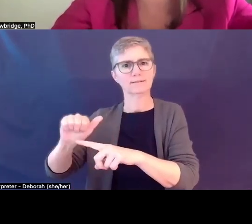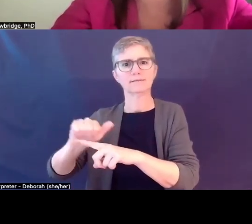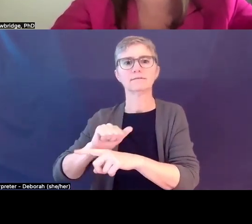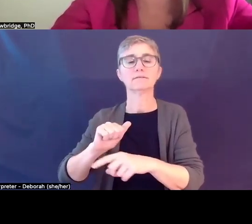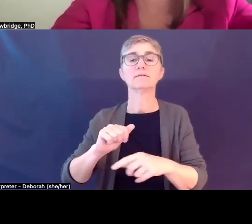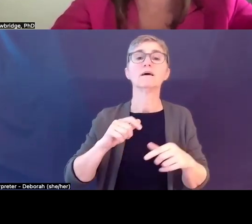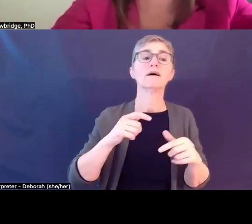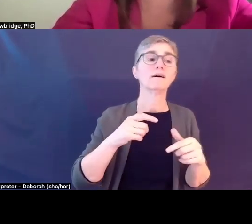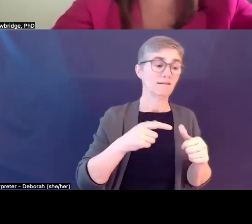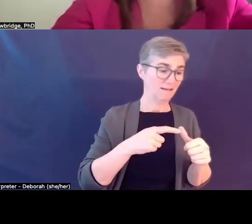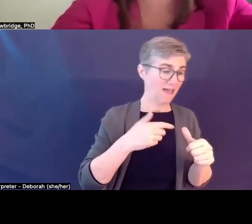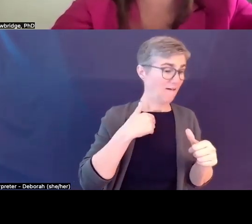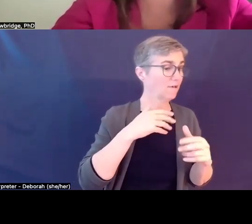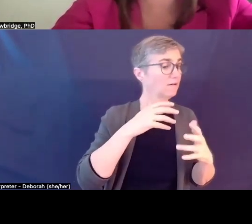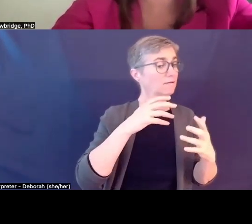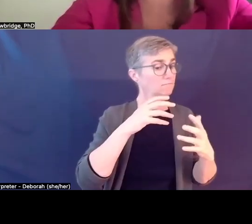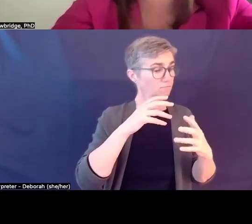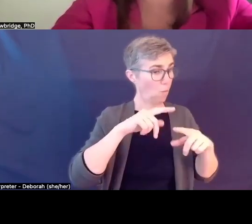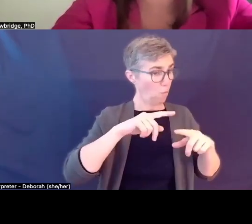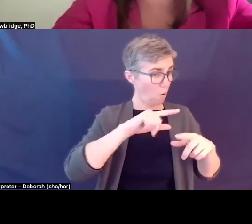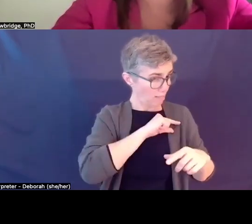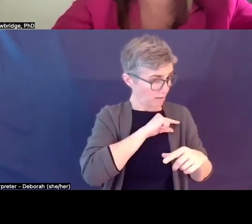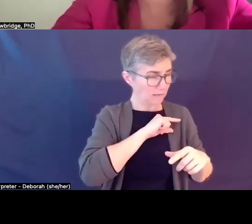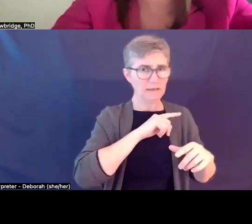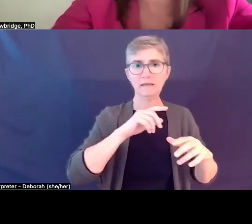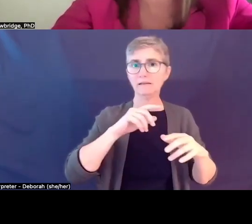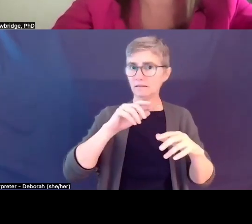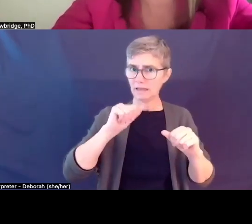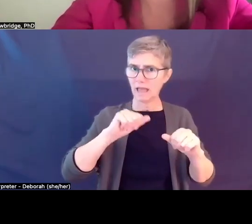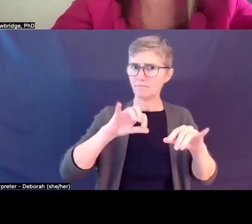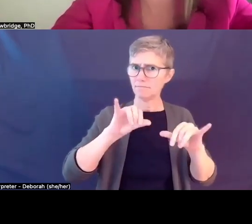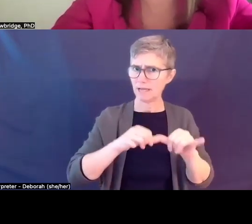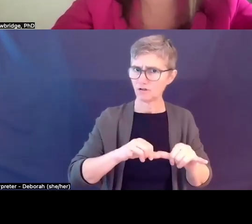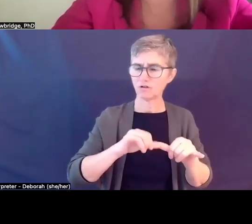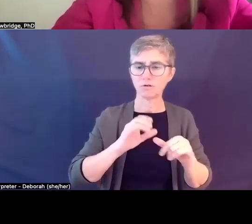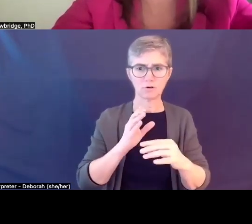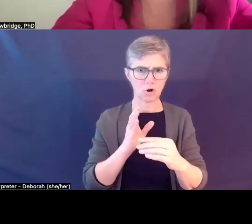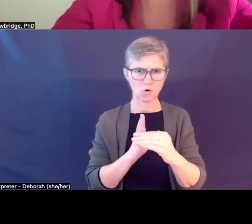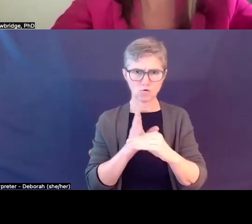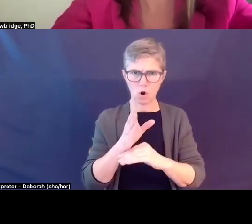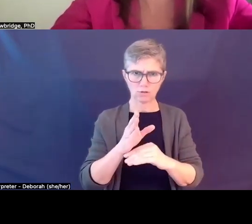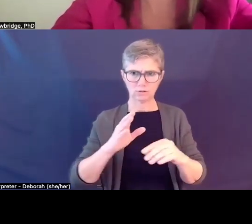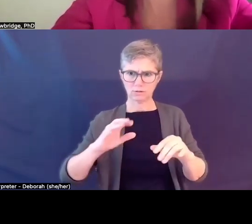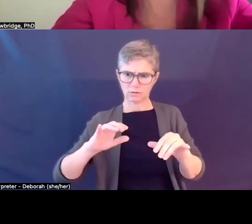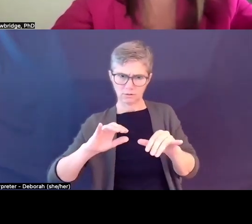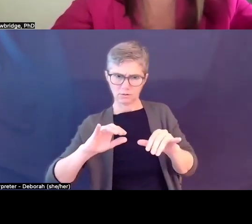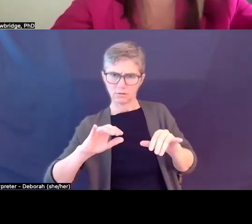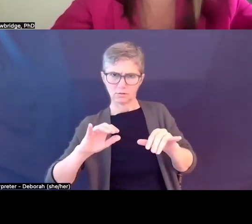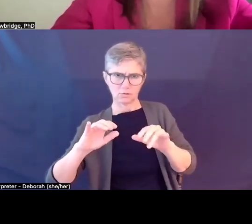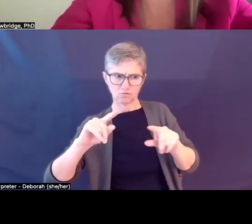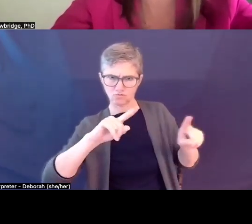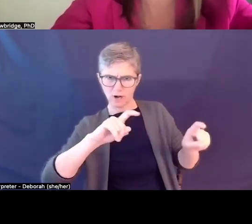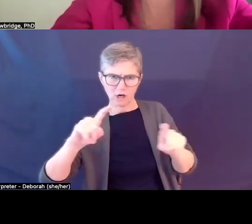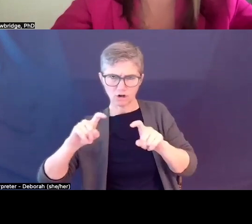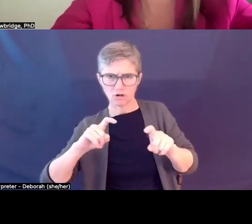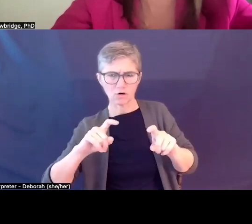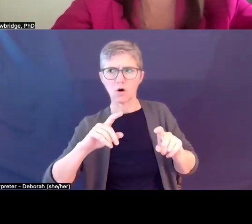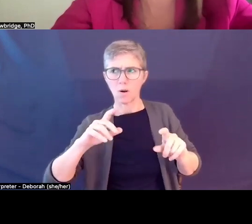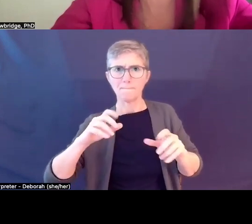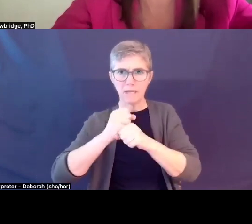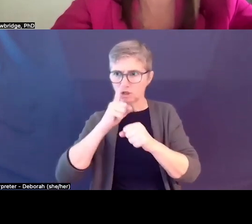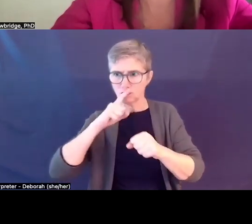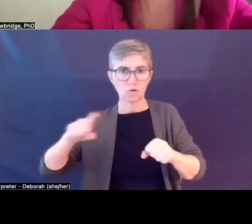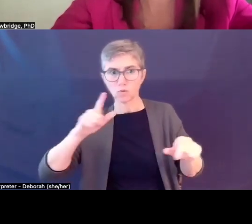implementation quality via inter-rater reliability or the consistency between raters in scores. And we look for good to excellent agreement in